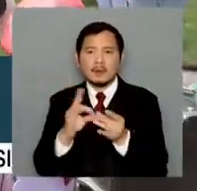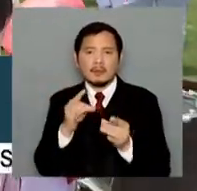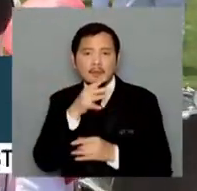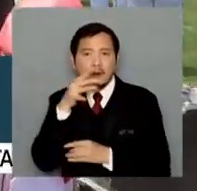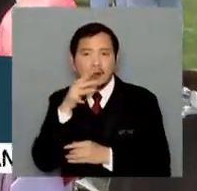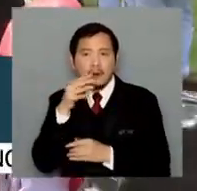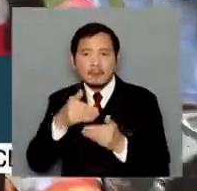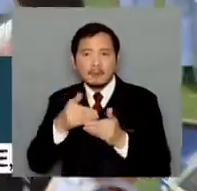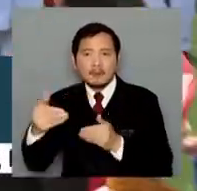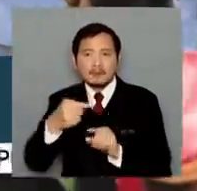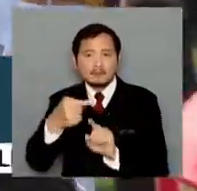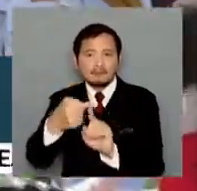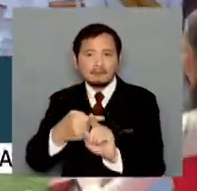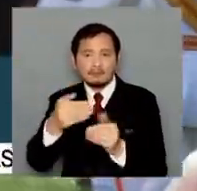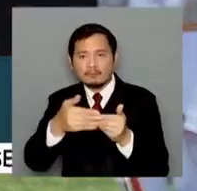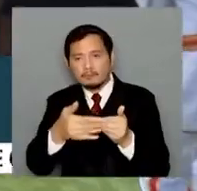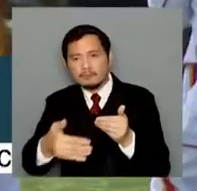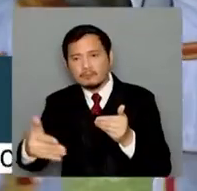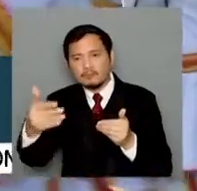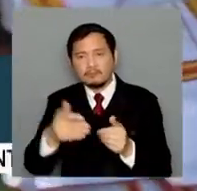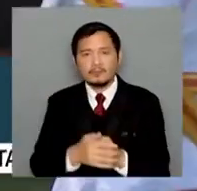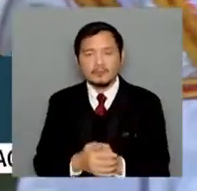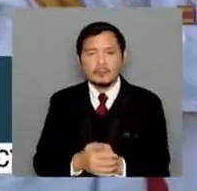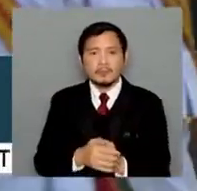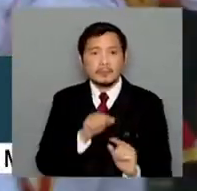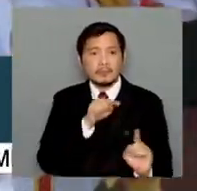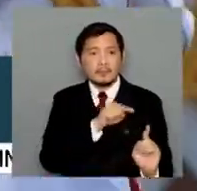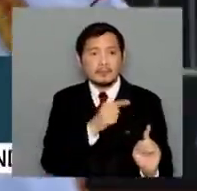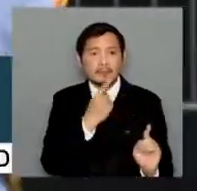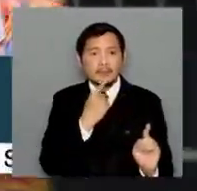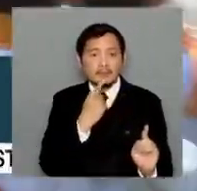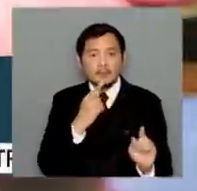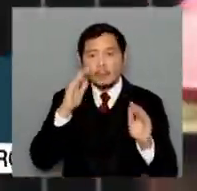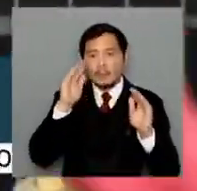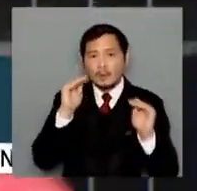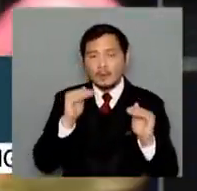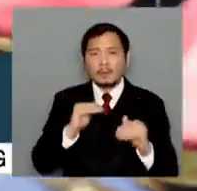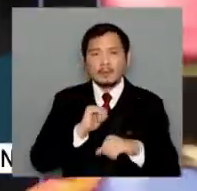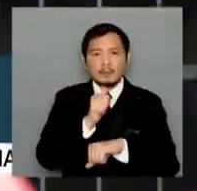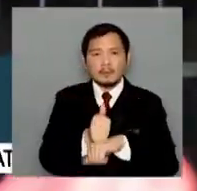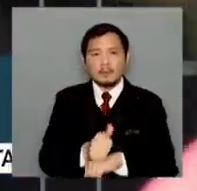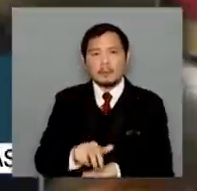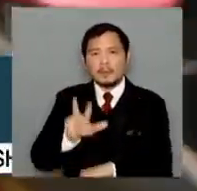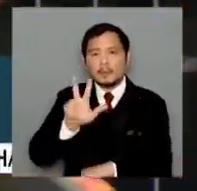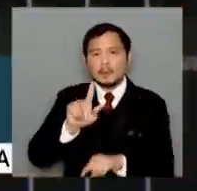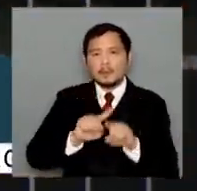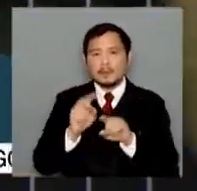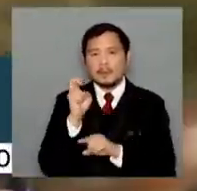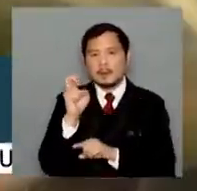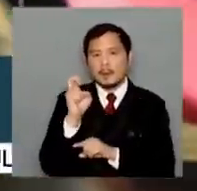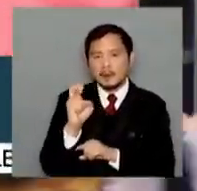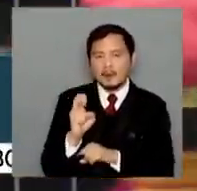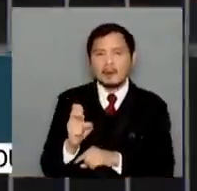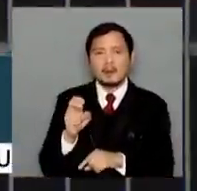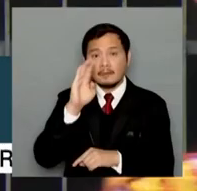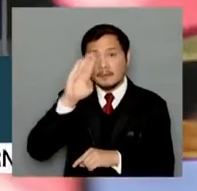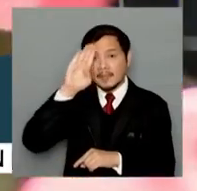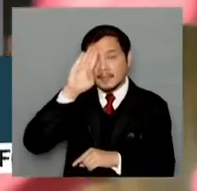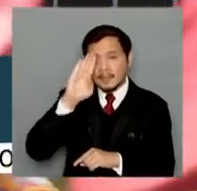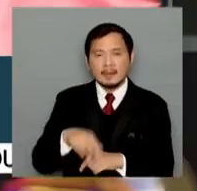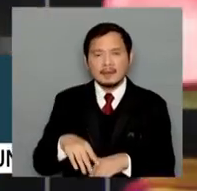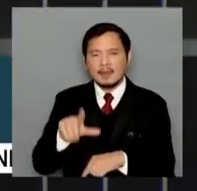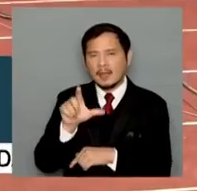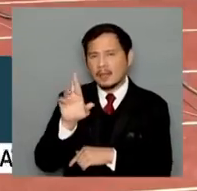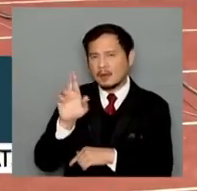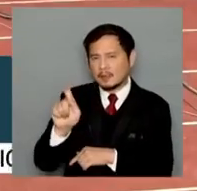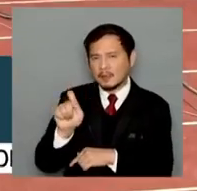also mentioned in her speech that she hopes that the construction of 3 LRT stations in Cavite, as well as other infrastructure projects here in